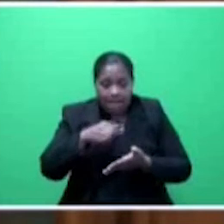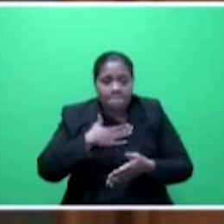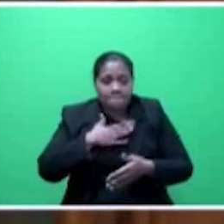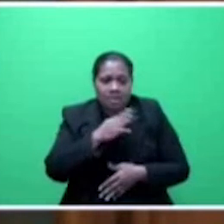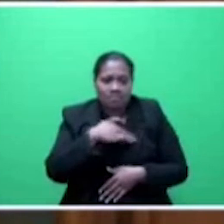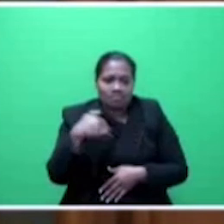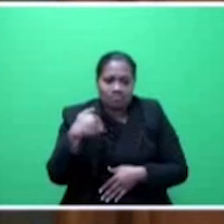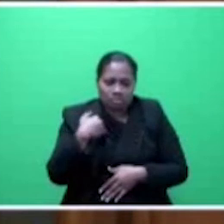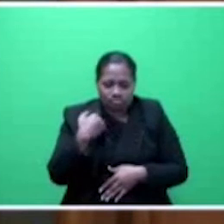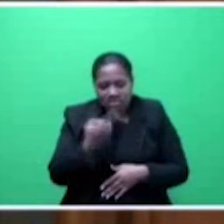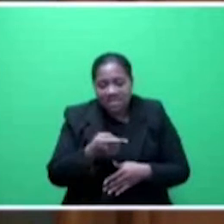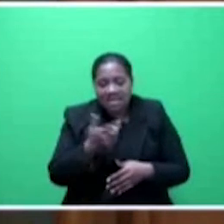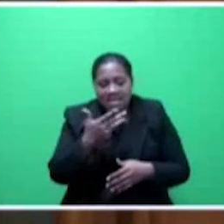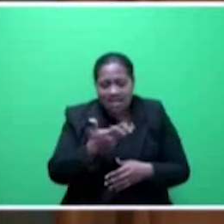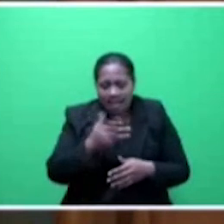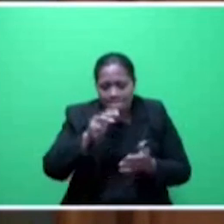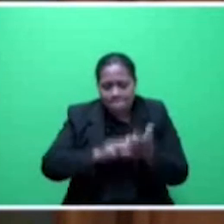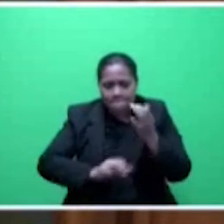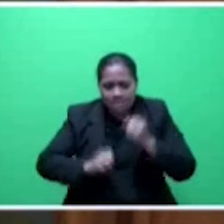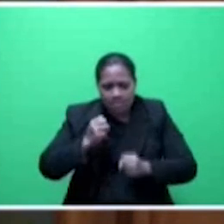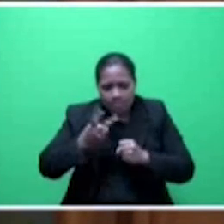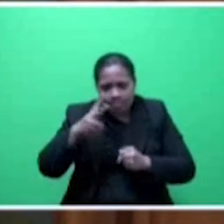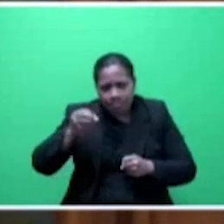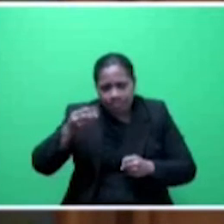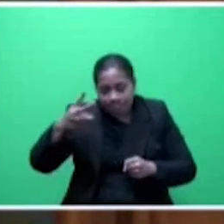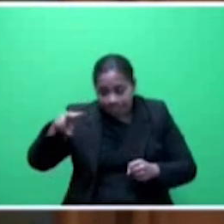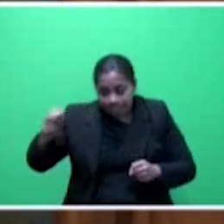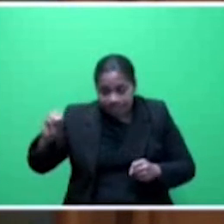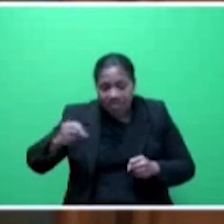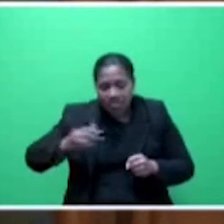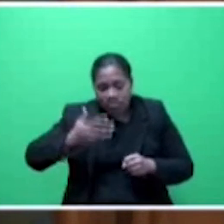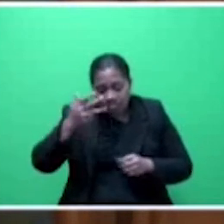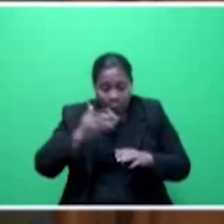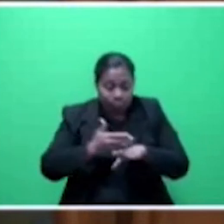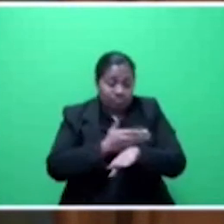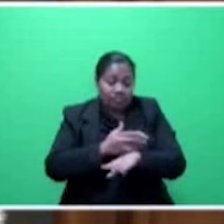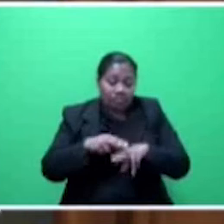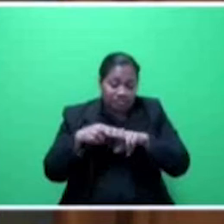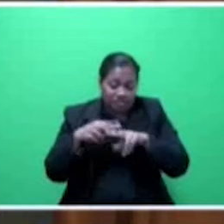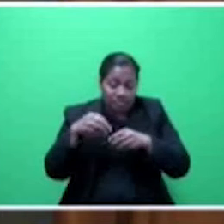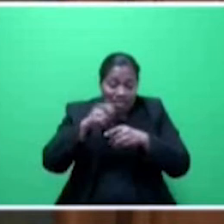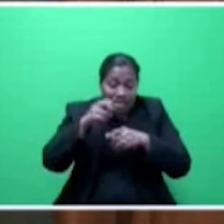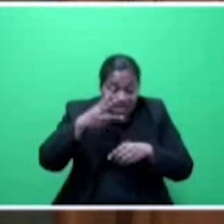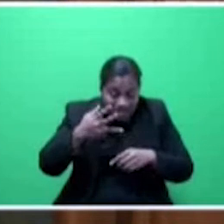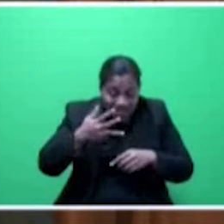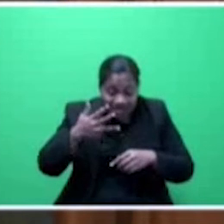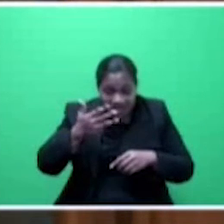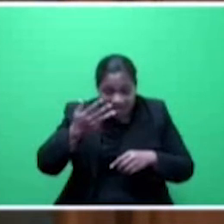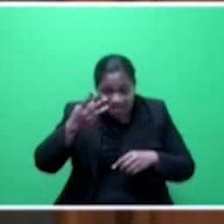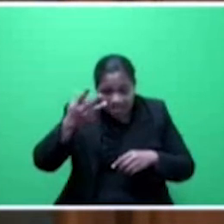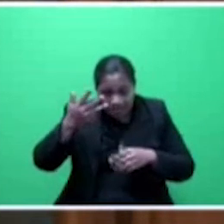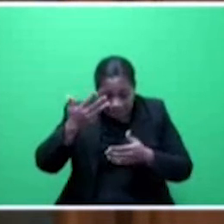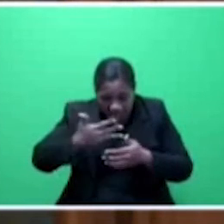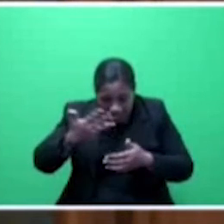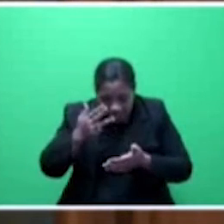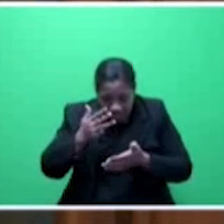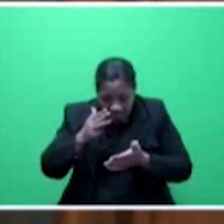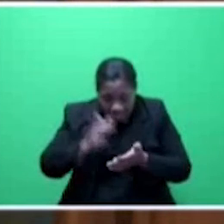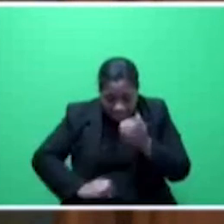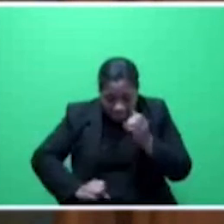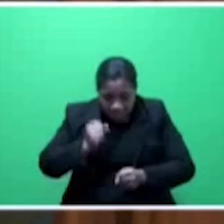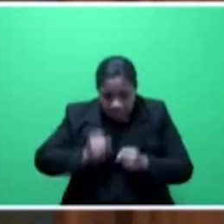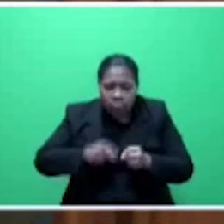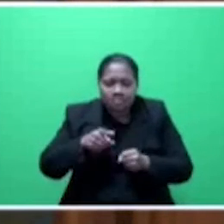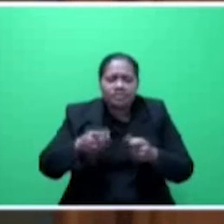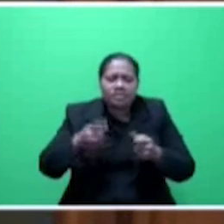March 2020, before Fiji's first case on the 19th March, has been conducting COVID-19 workplace awareness to